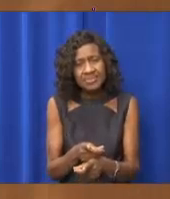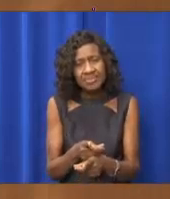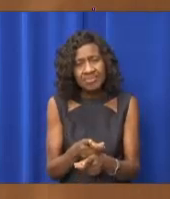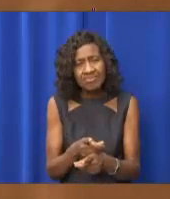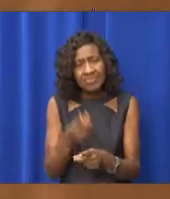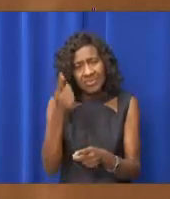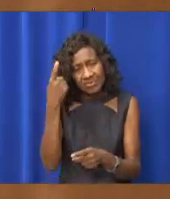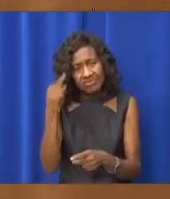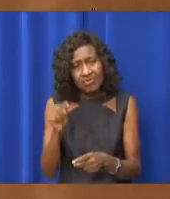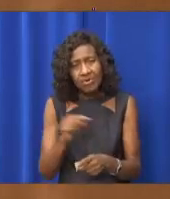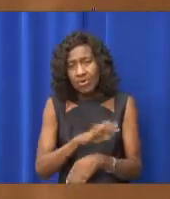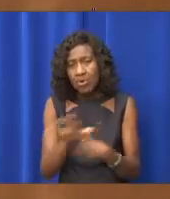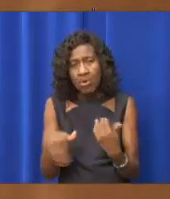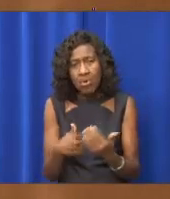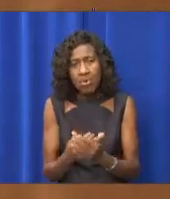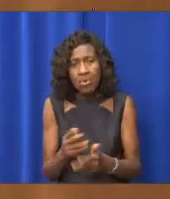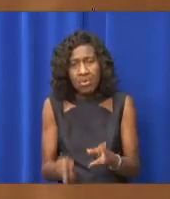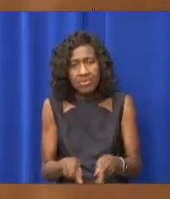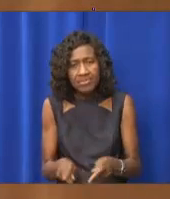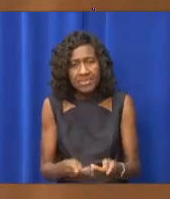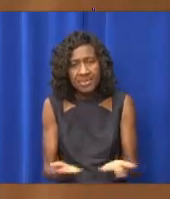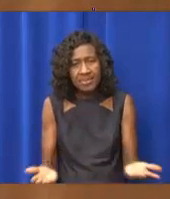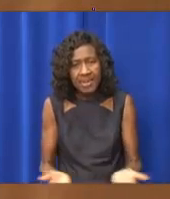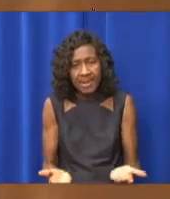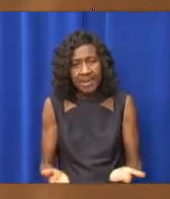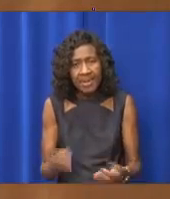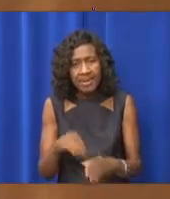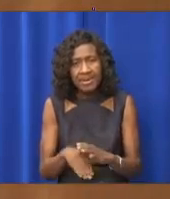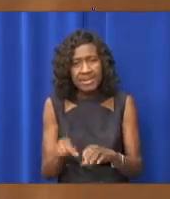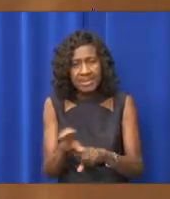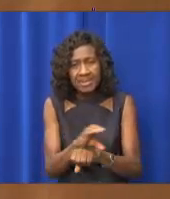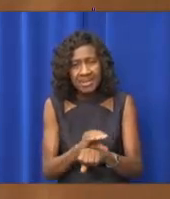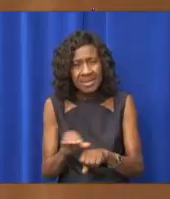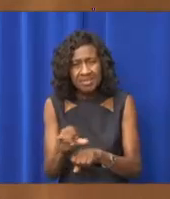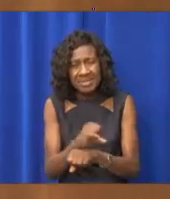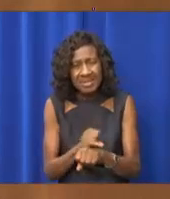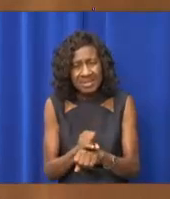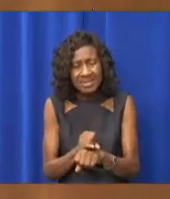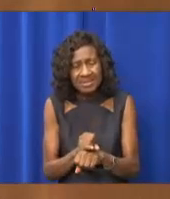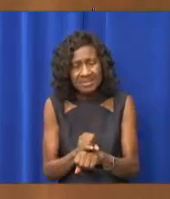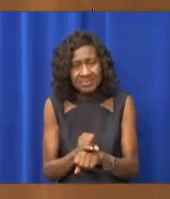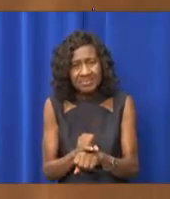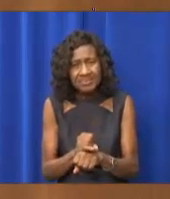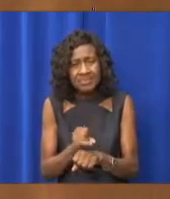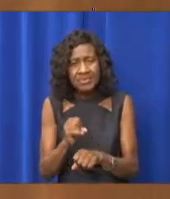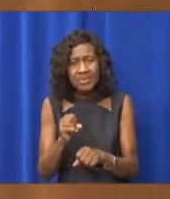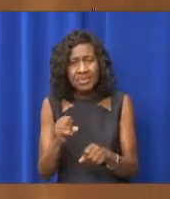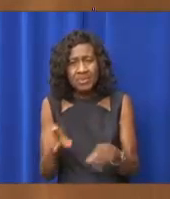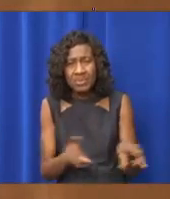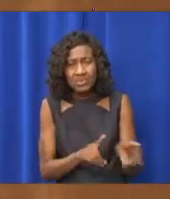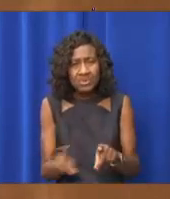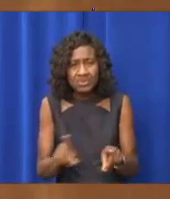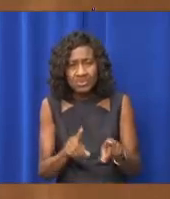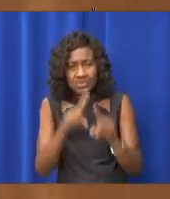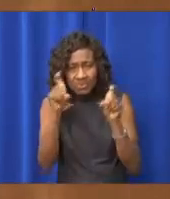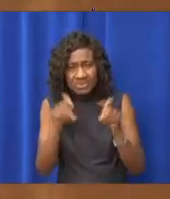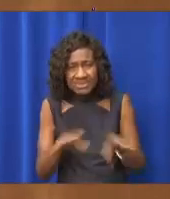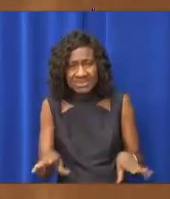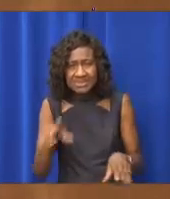the good of the people. And currently, doing PCR testing tells us where we are today.